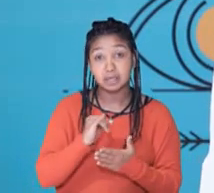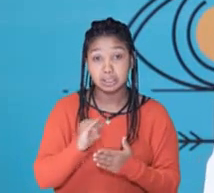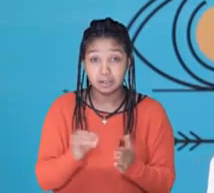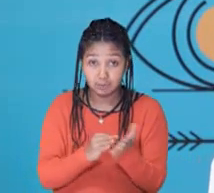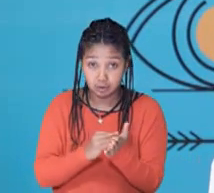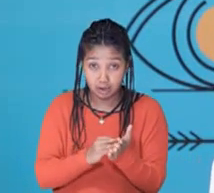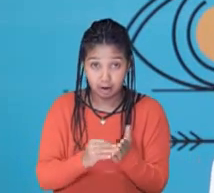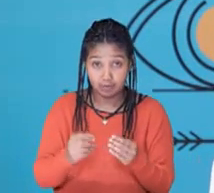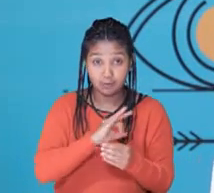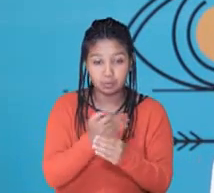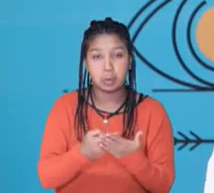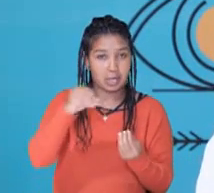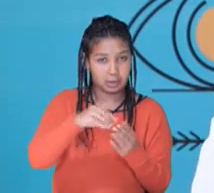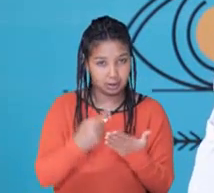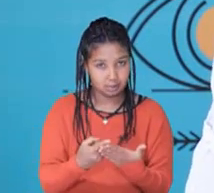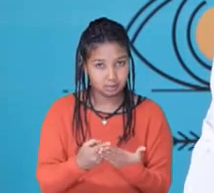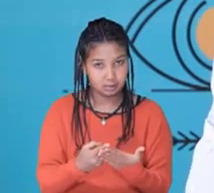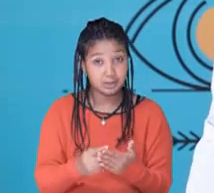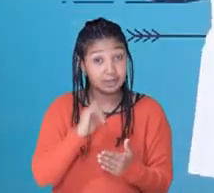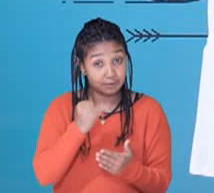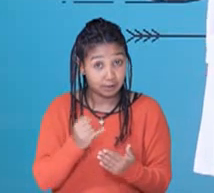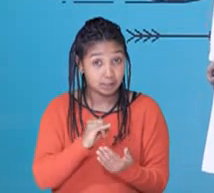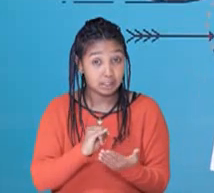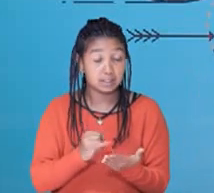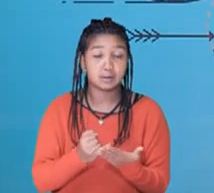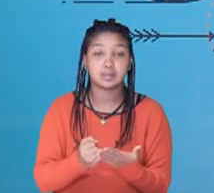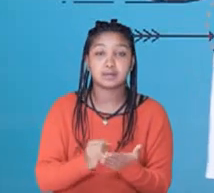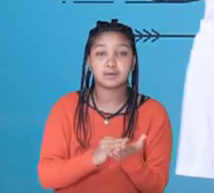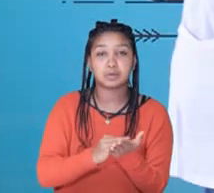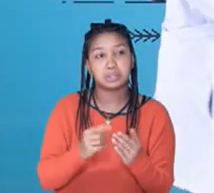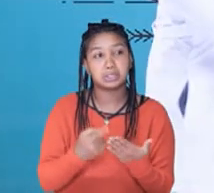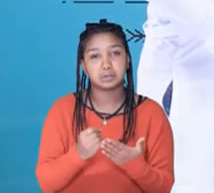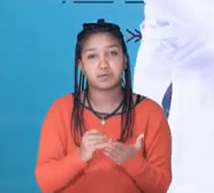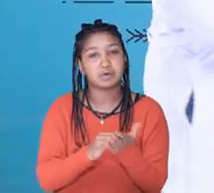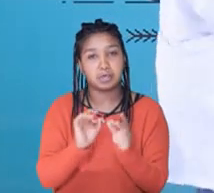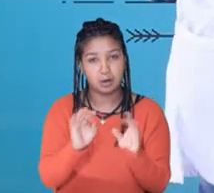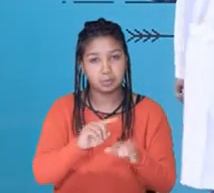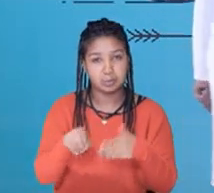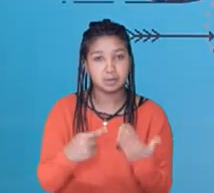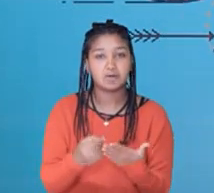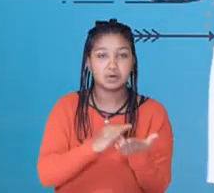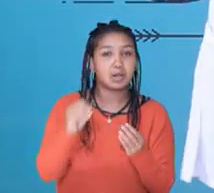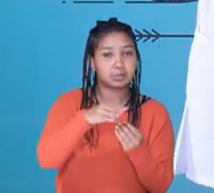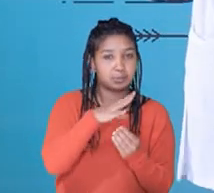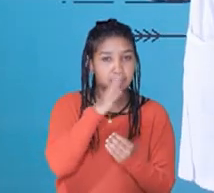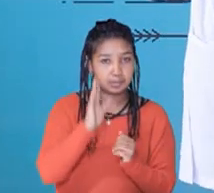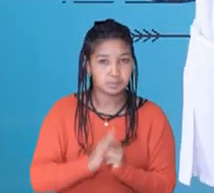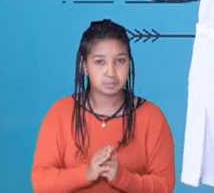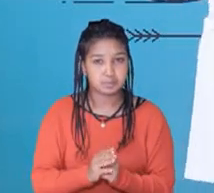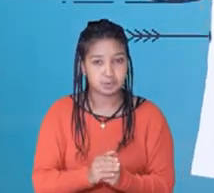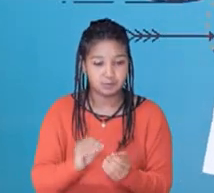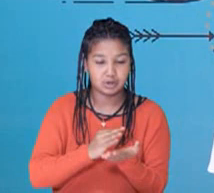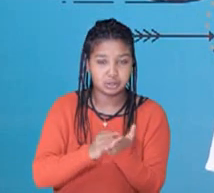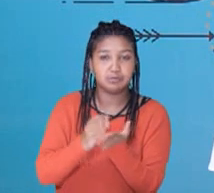a frictional force, you can add here frictional force. If there is a frictional force, but here it says frictionless, so that we can